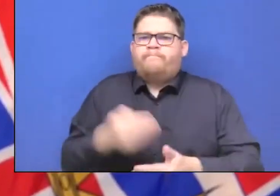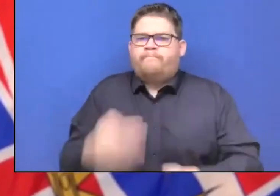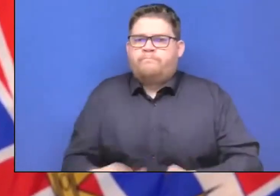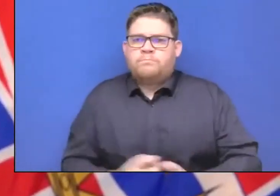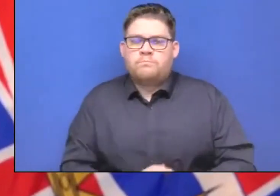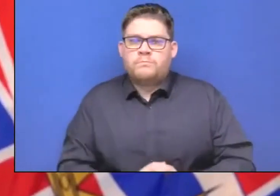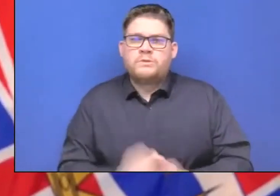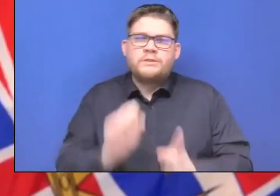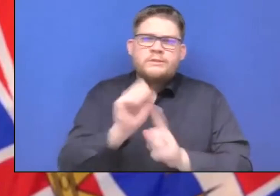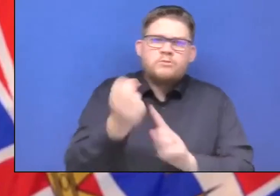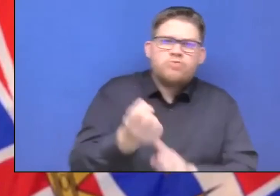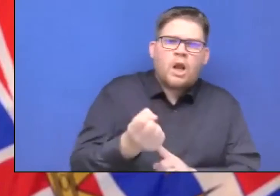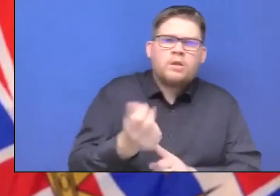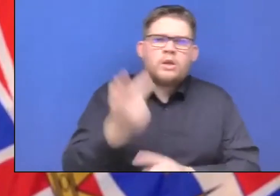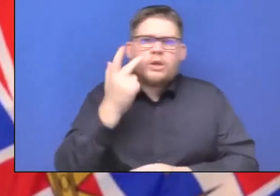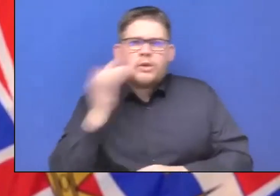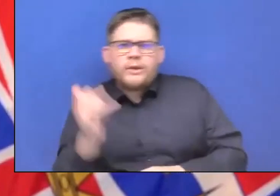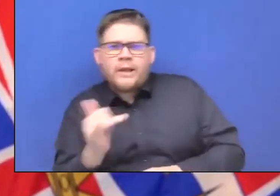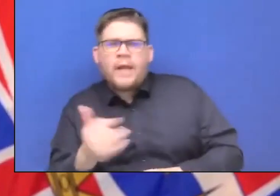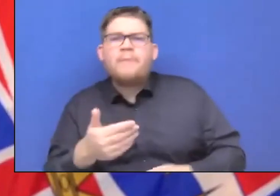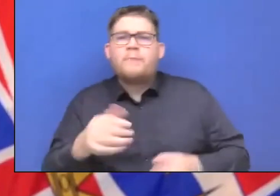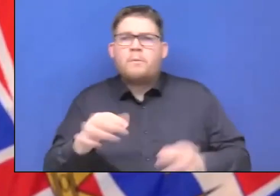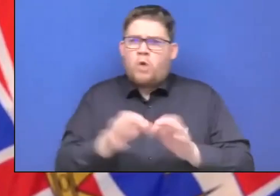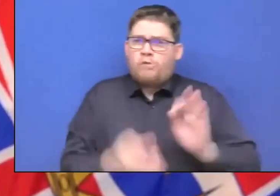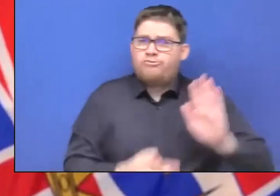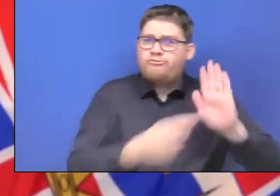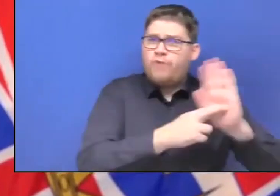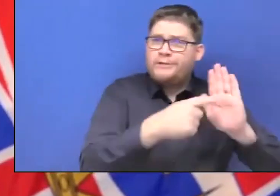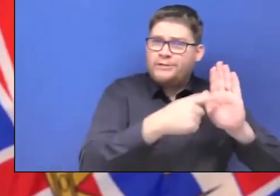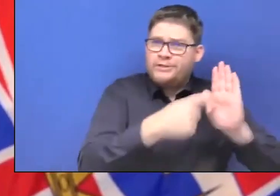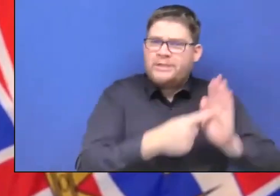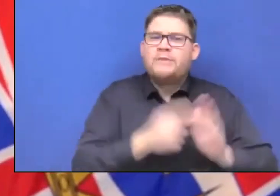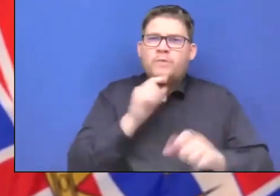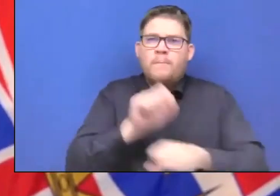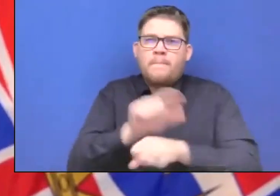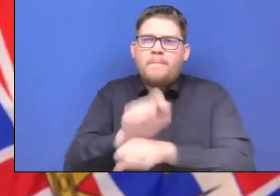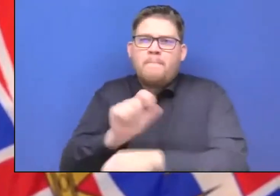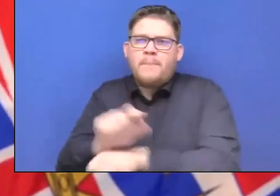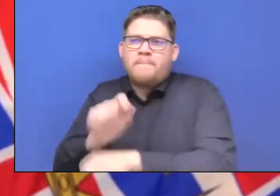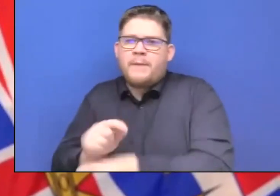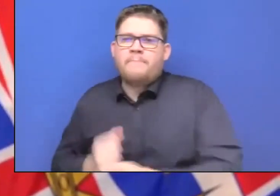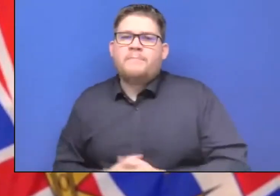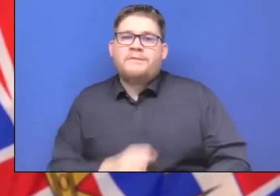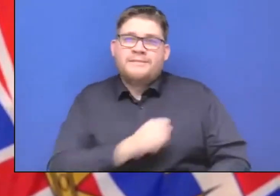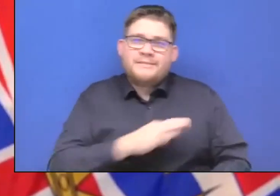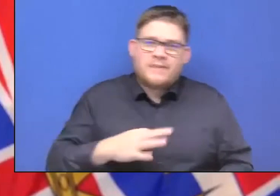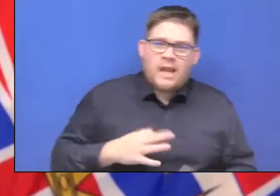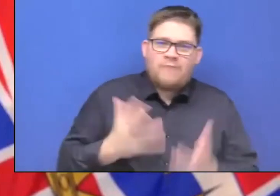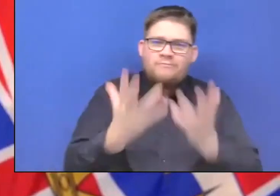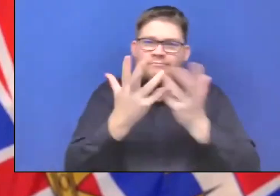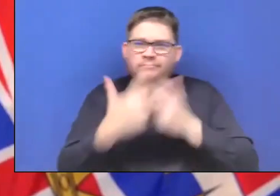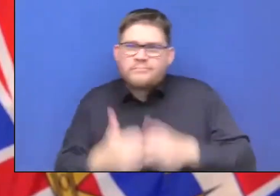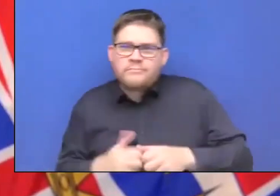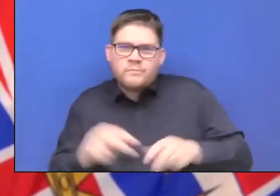We will send our invites aligned with that capacity. We'll be tracking it on a very, pretty much a daily basis to